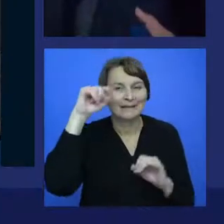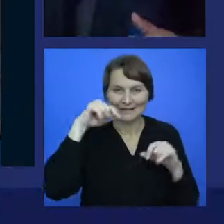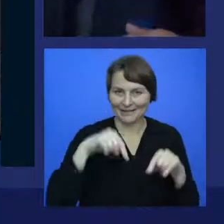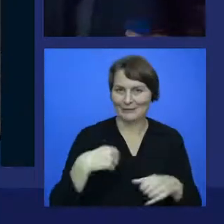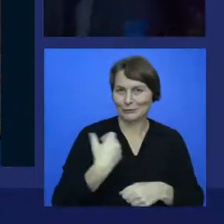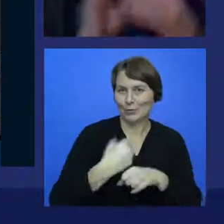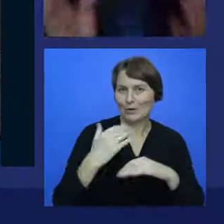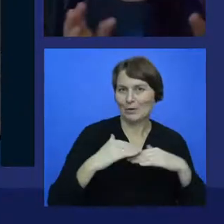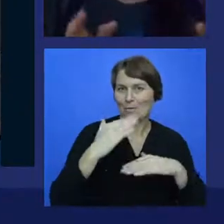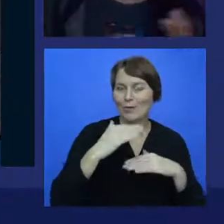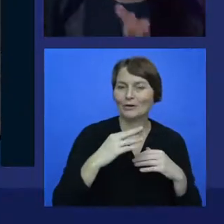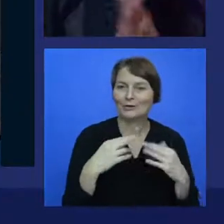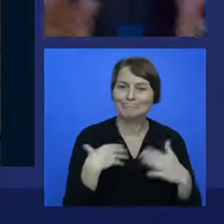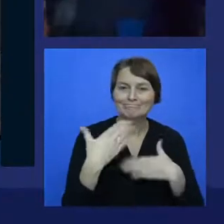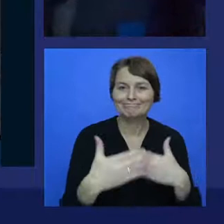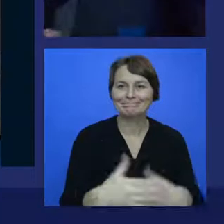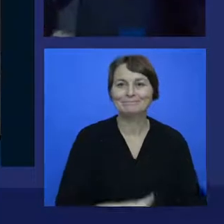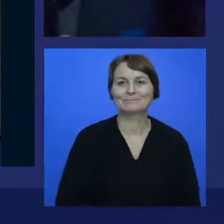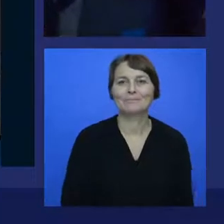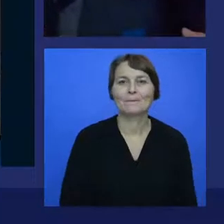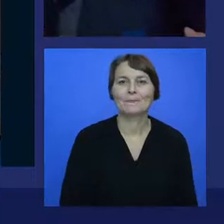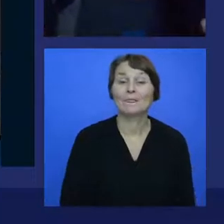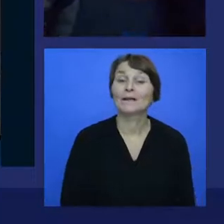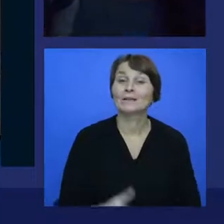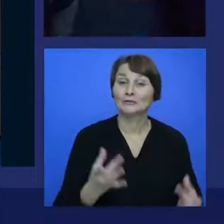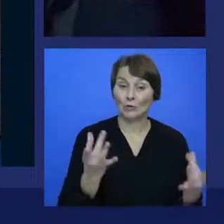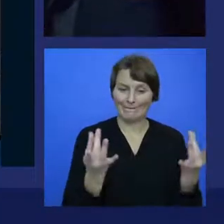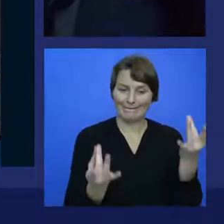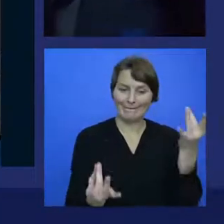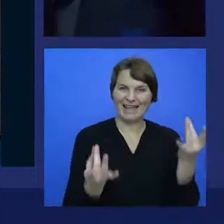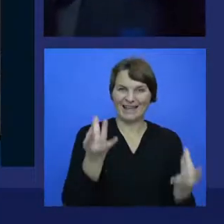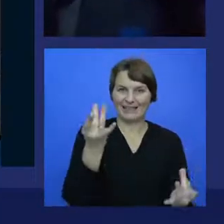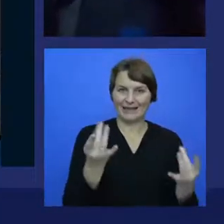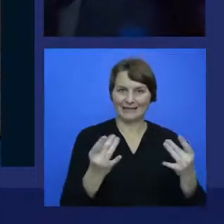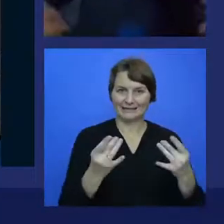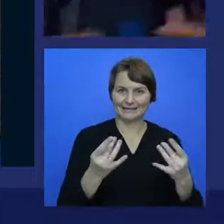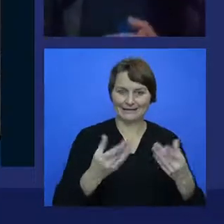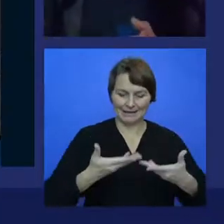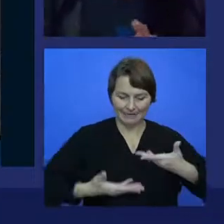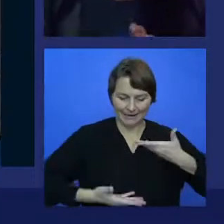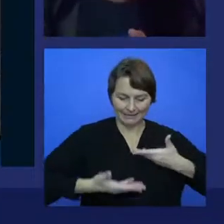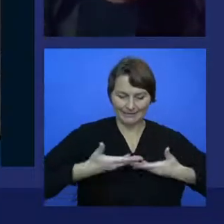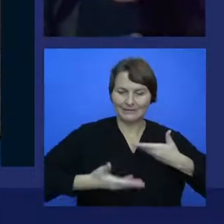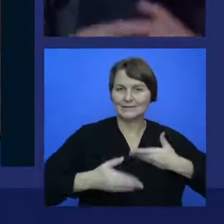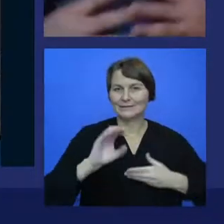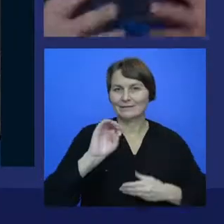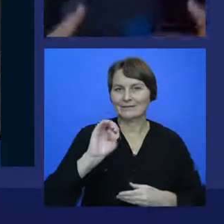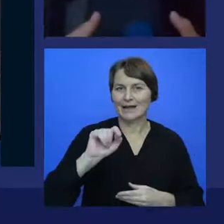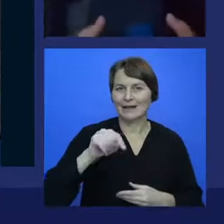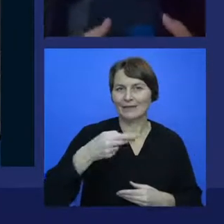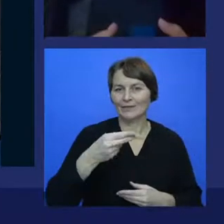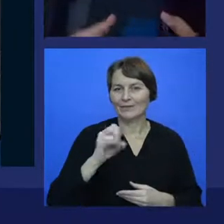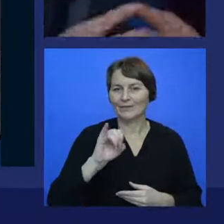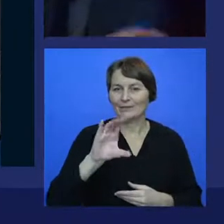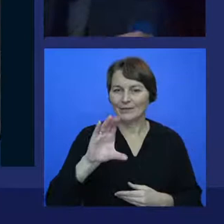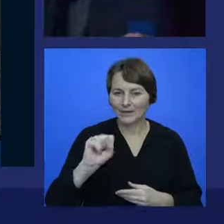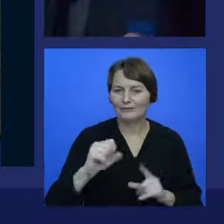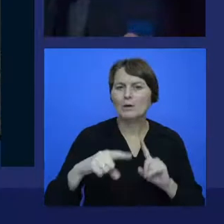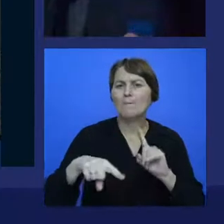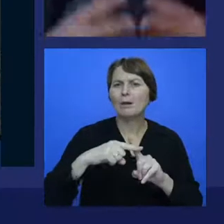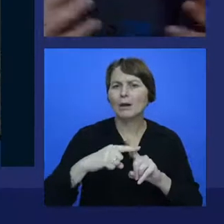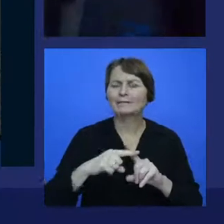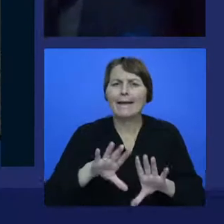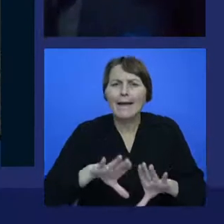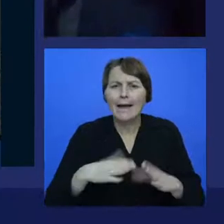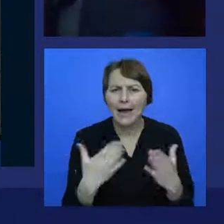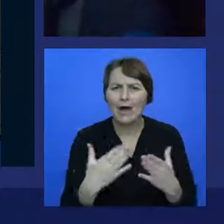work. So ethics and responsible use of AI is a big, huge topic. As a matter of fact, fairness in